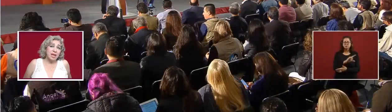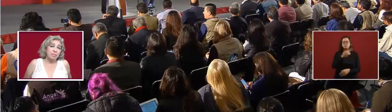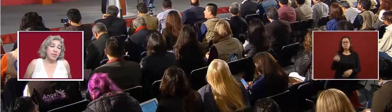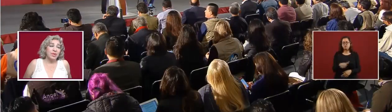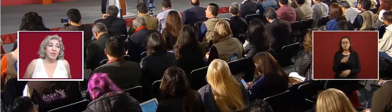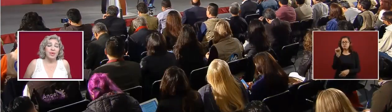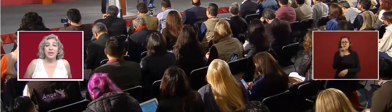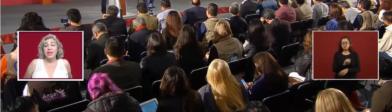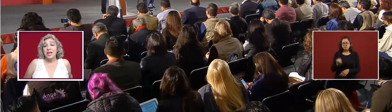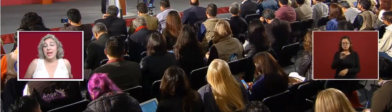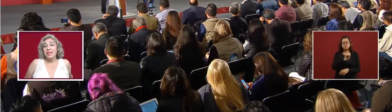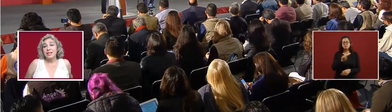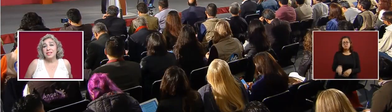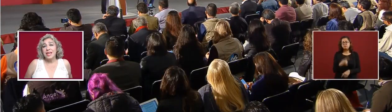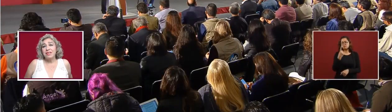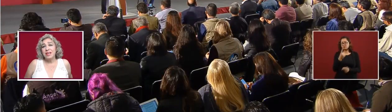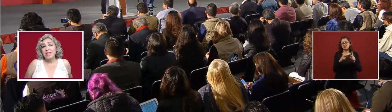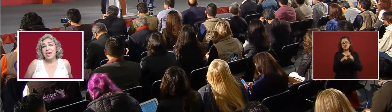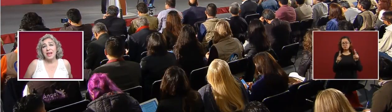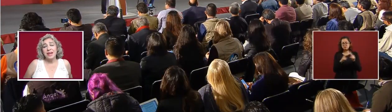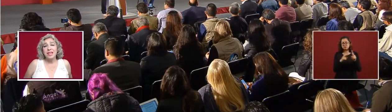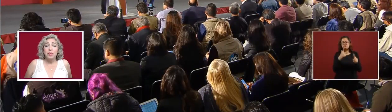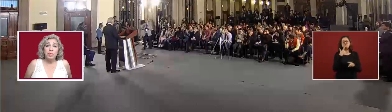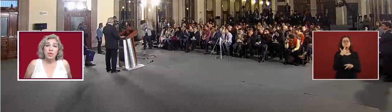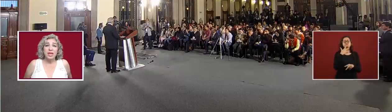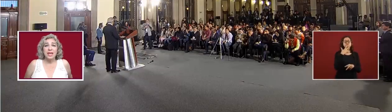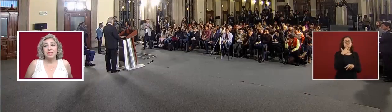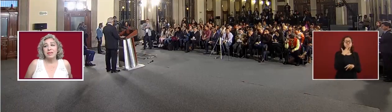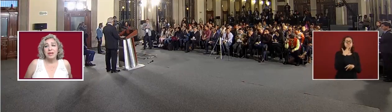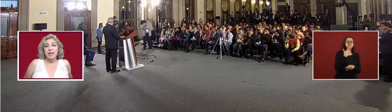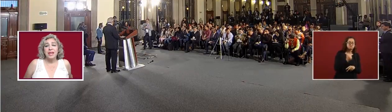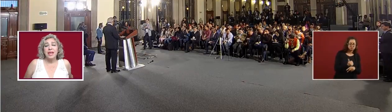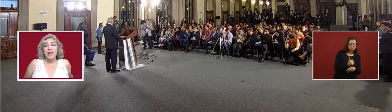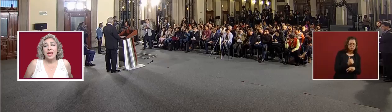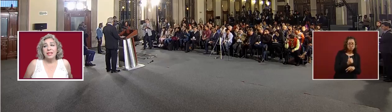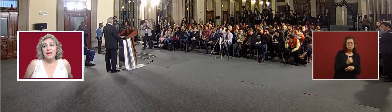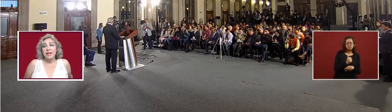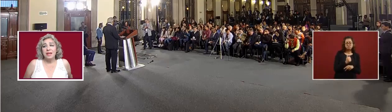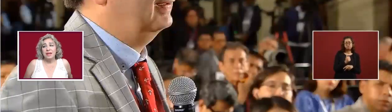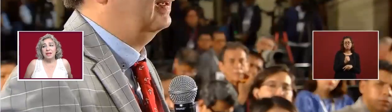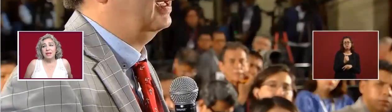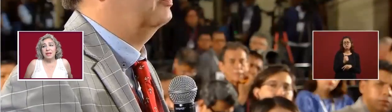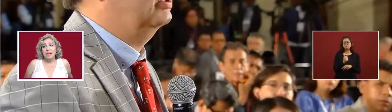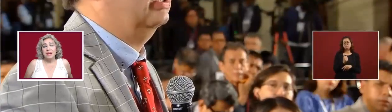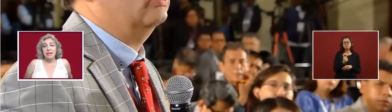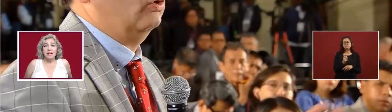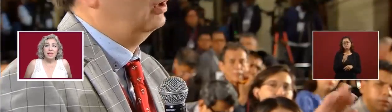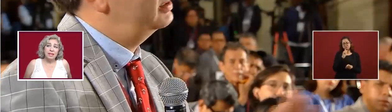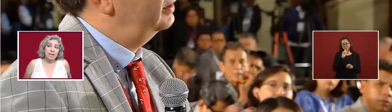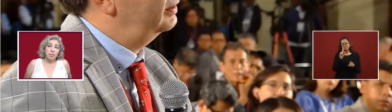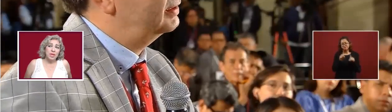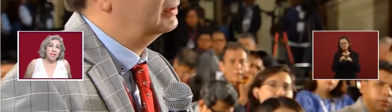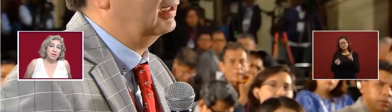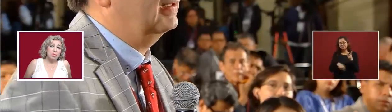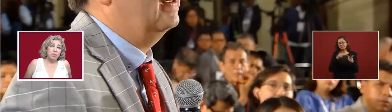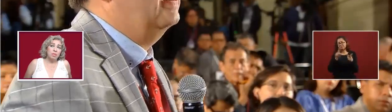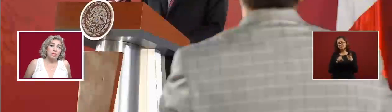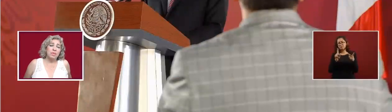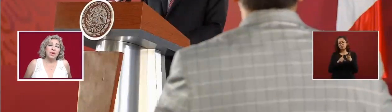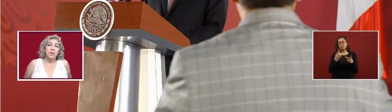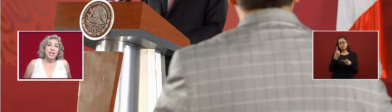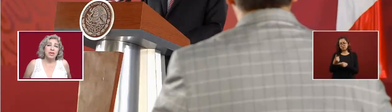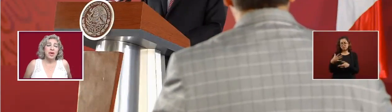shape, and then Saturday, they had another one break down, and then, the one that,